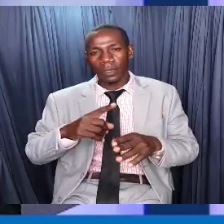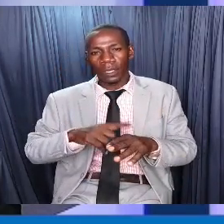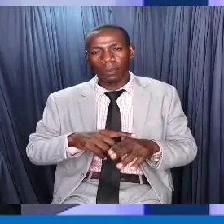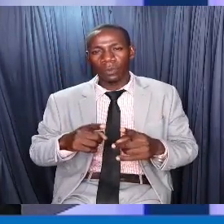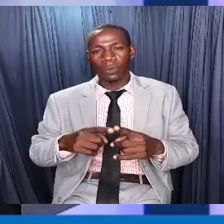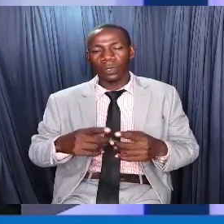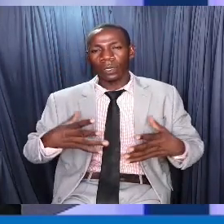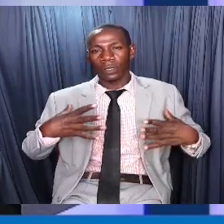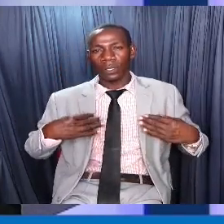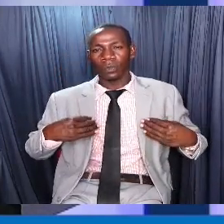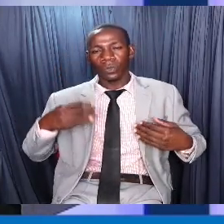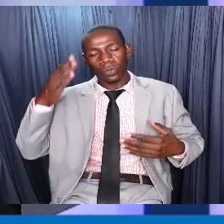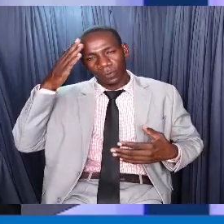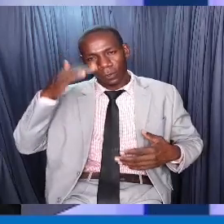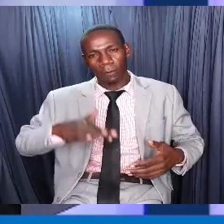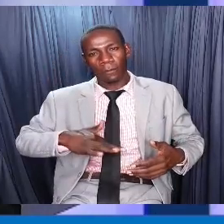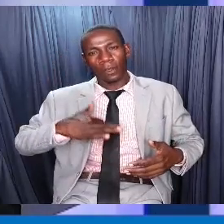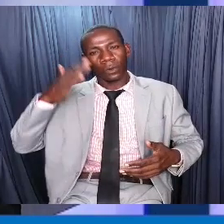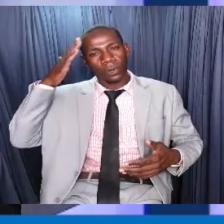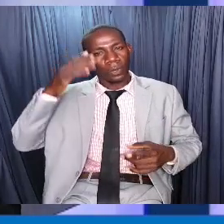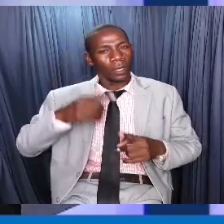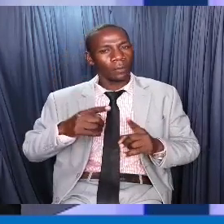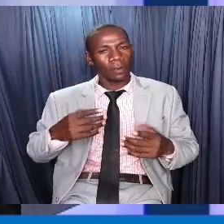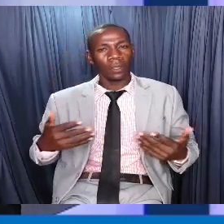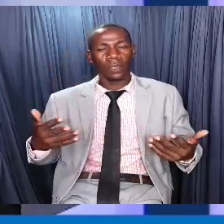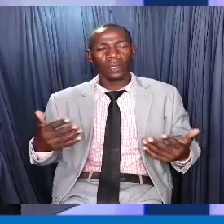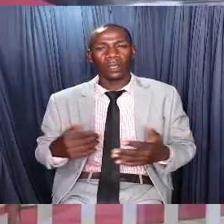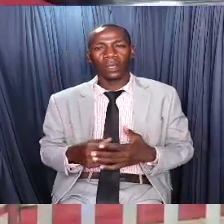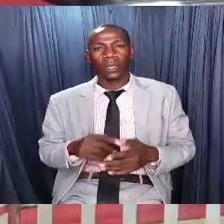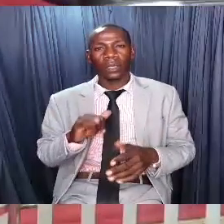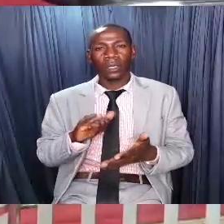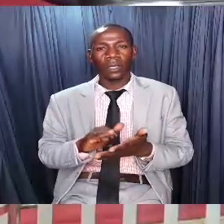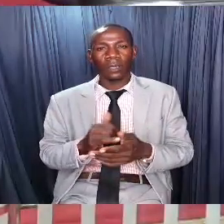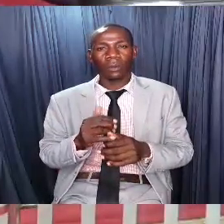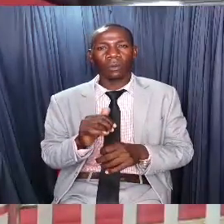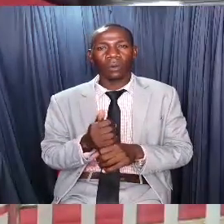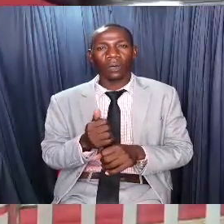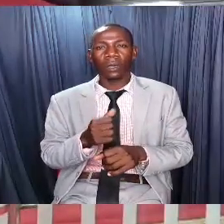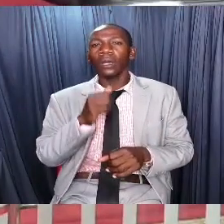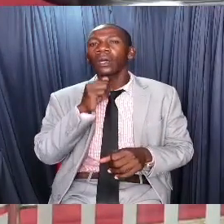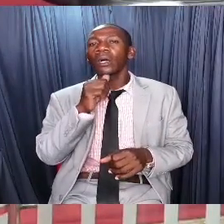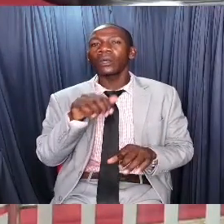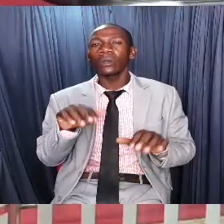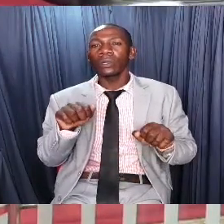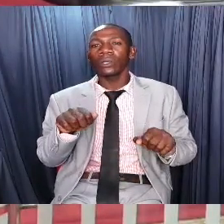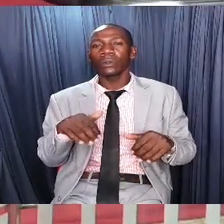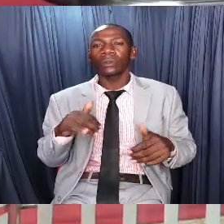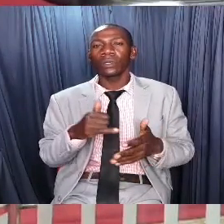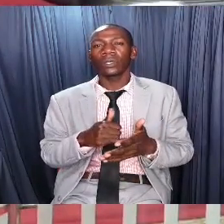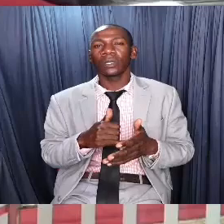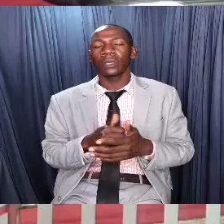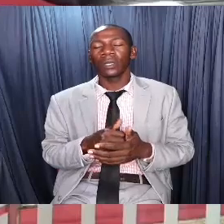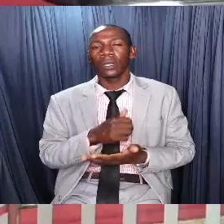accept learning. If you feel you know everything, then the work, you can't do it.